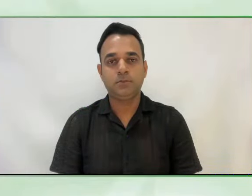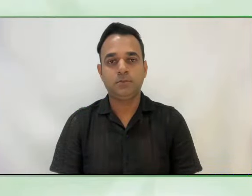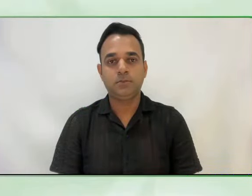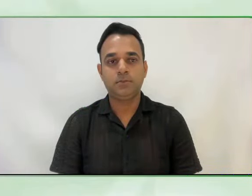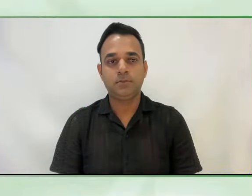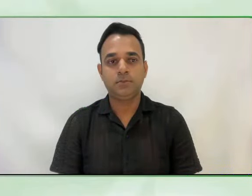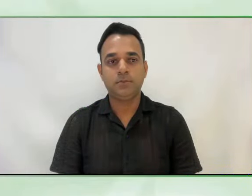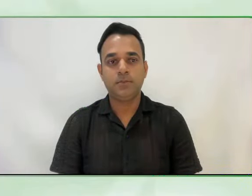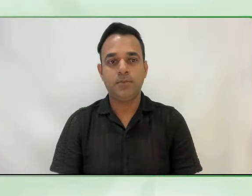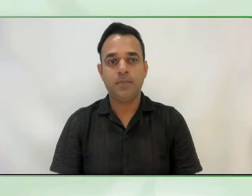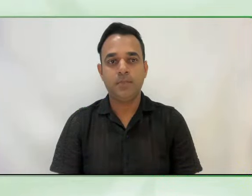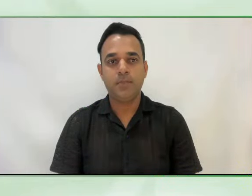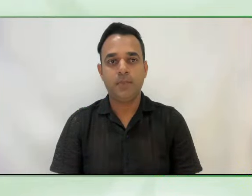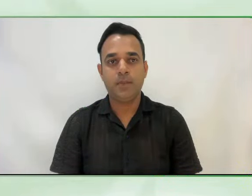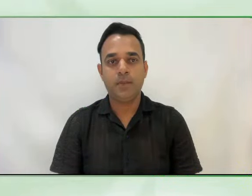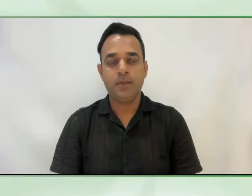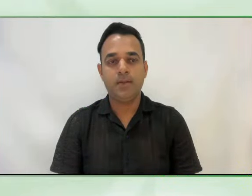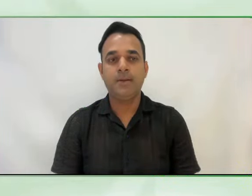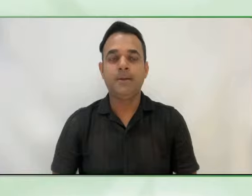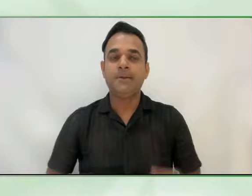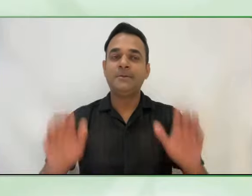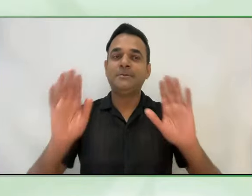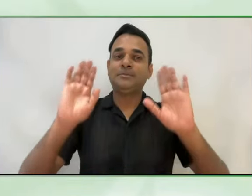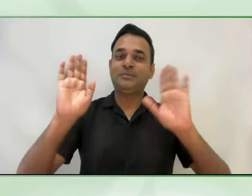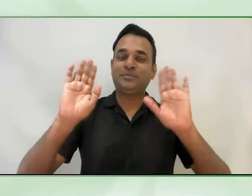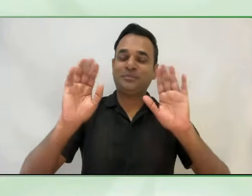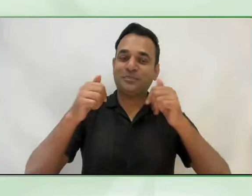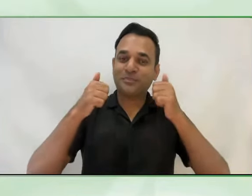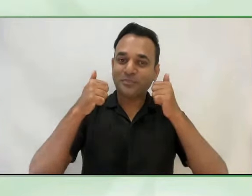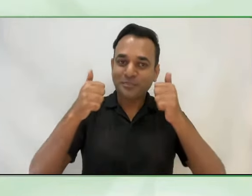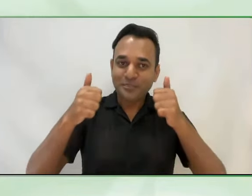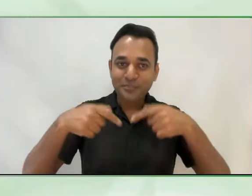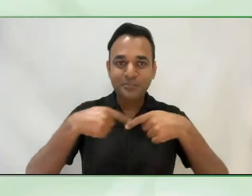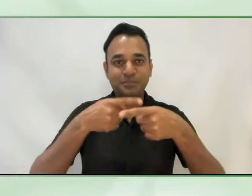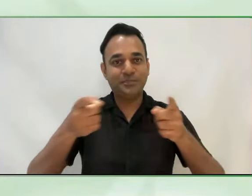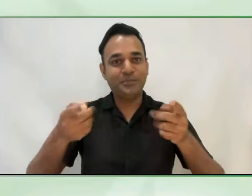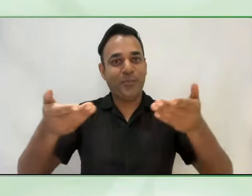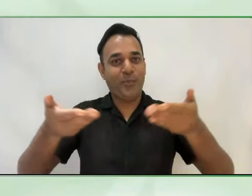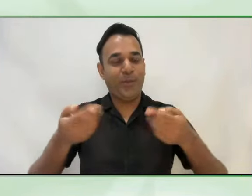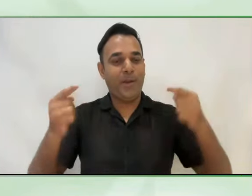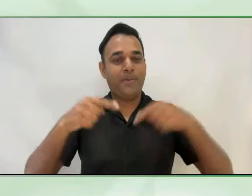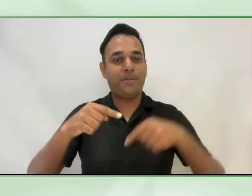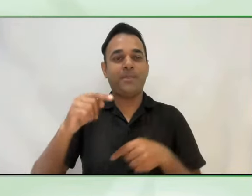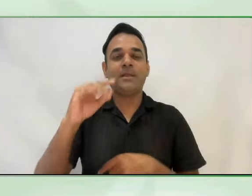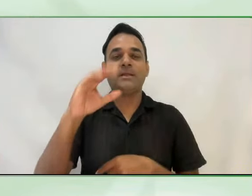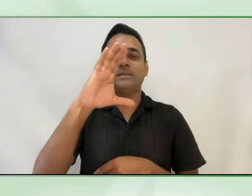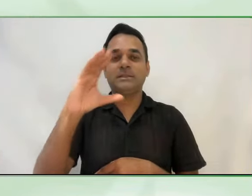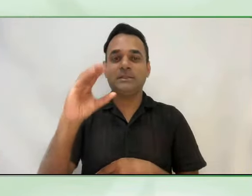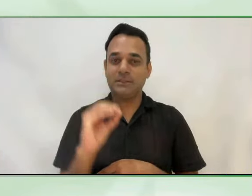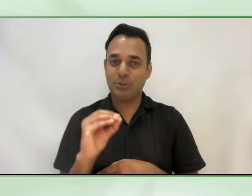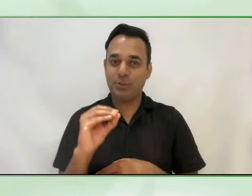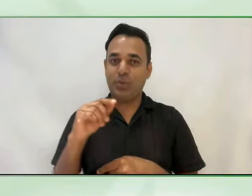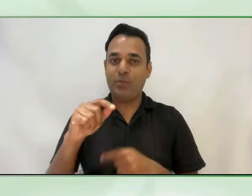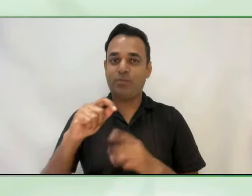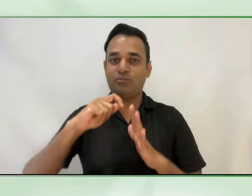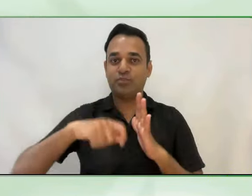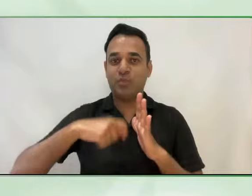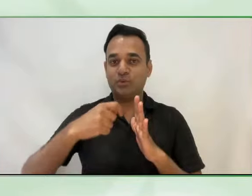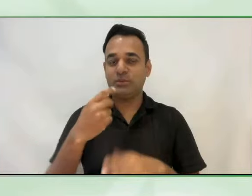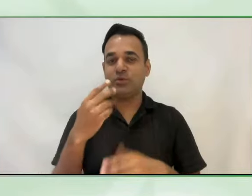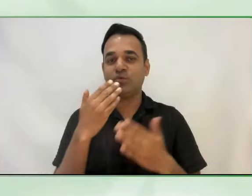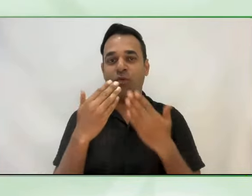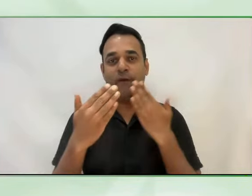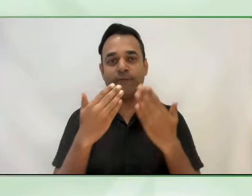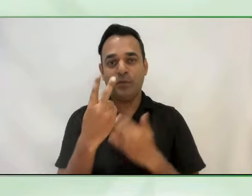Hello everyone and welcome to the Zero Project Conference 2025. We are focusing on ICT,